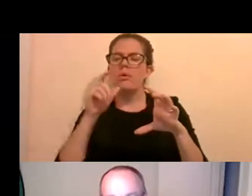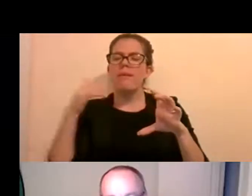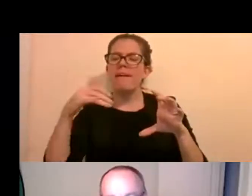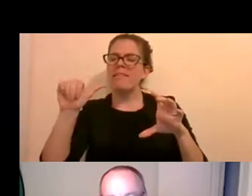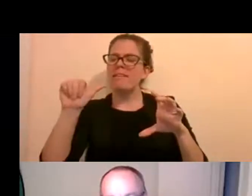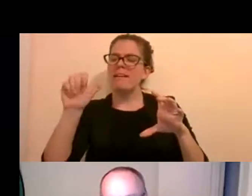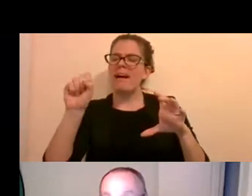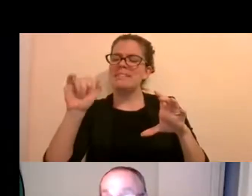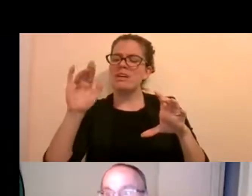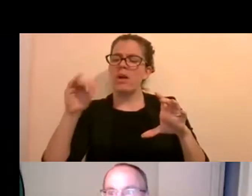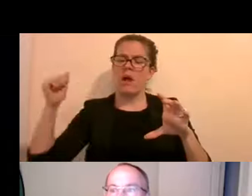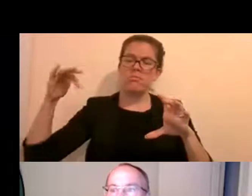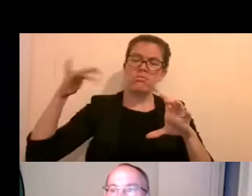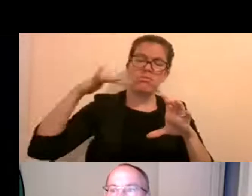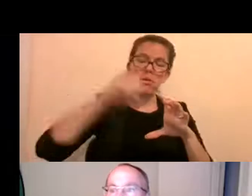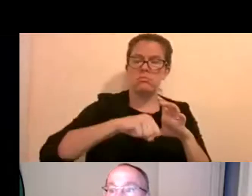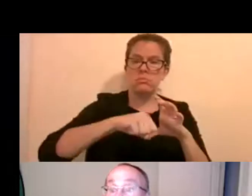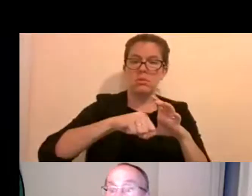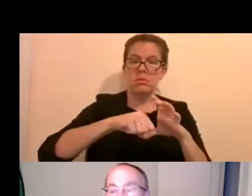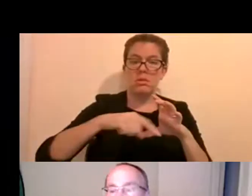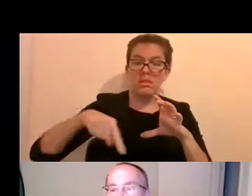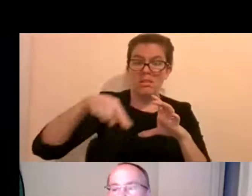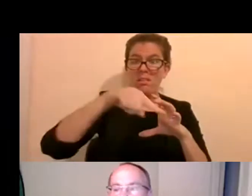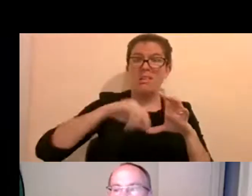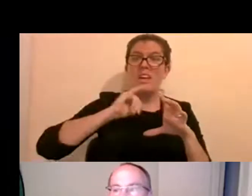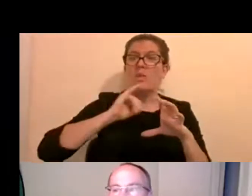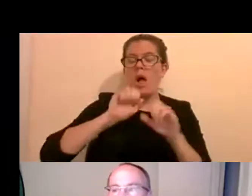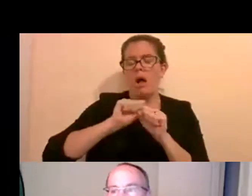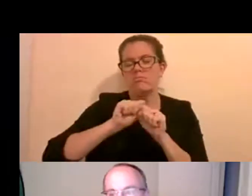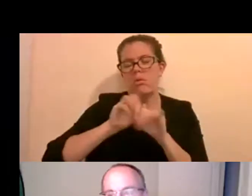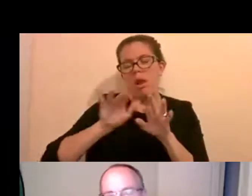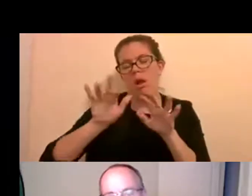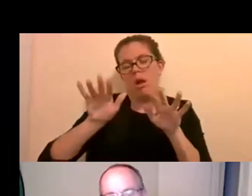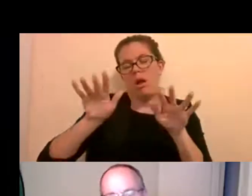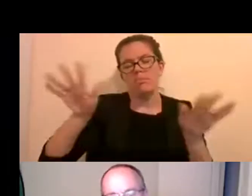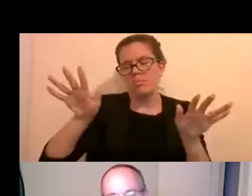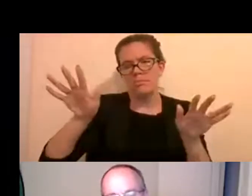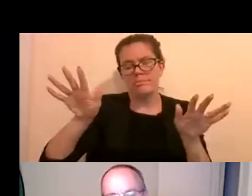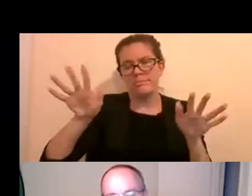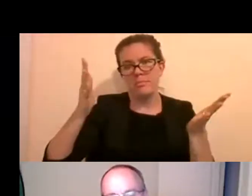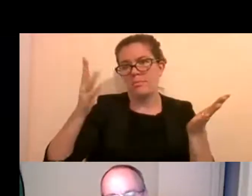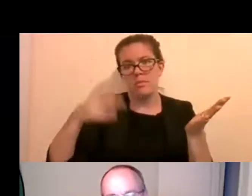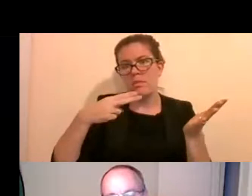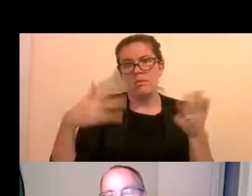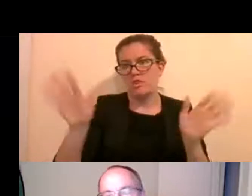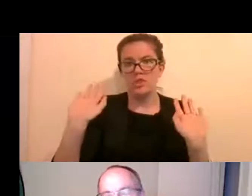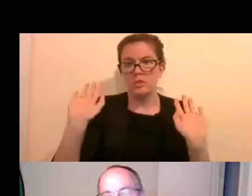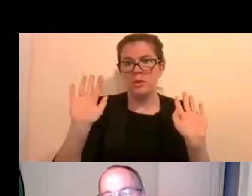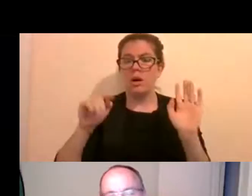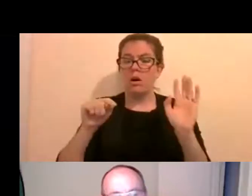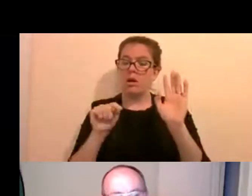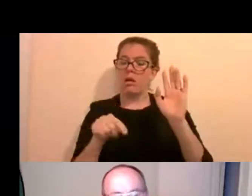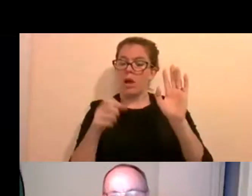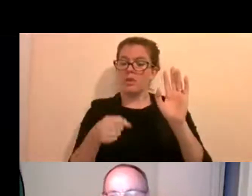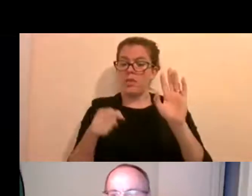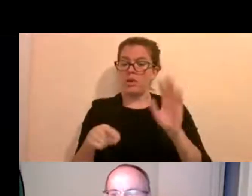were just scattered and never recovered. The southern tribes, they were conquered